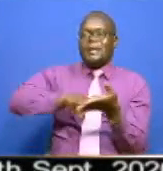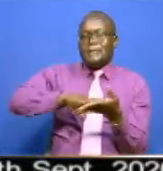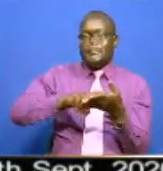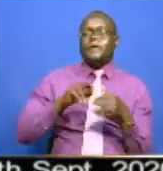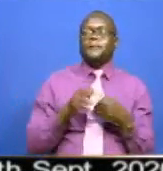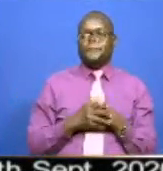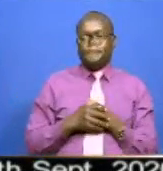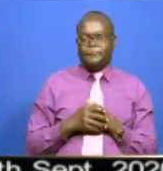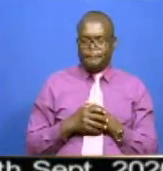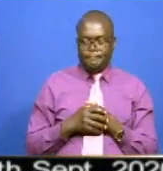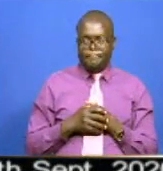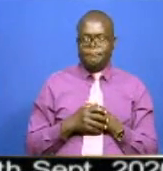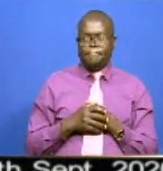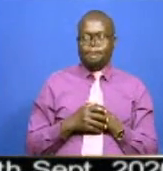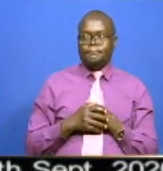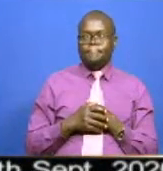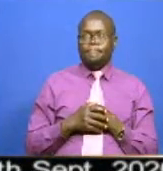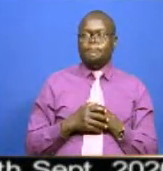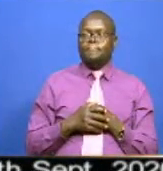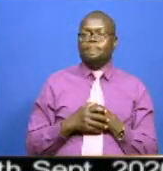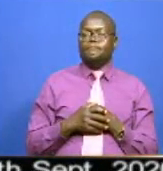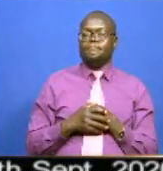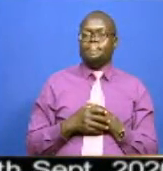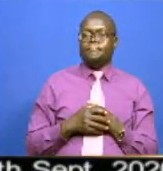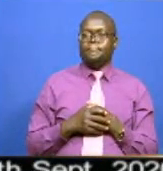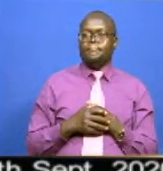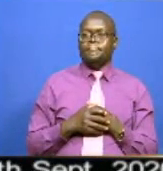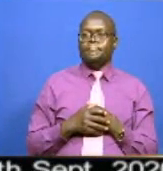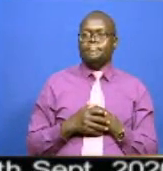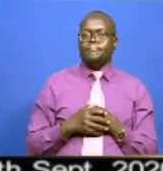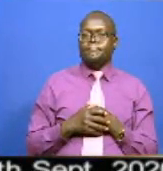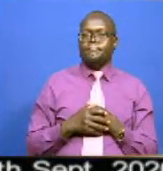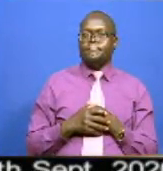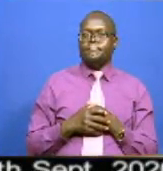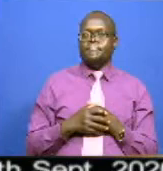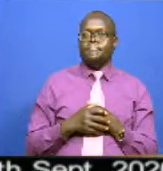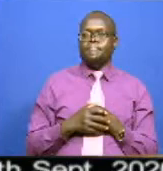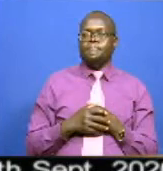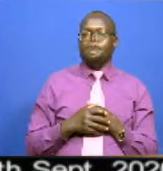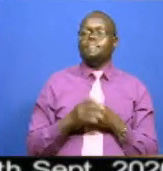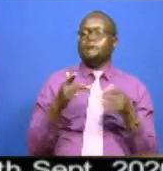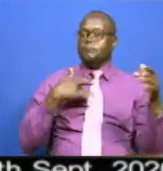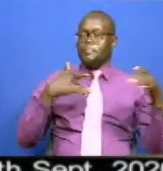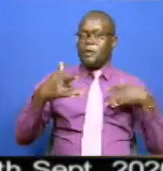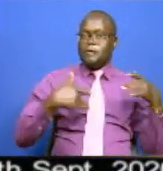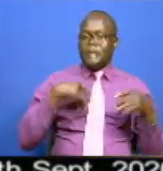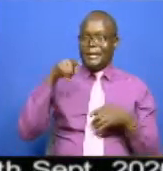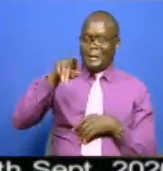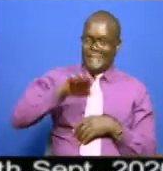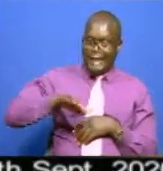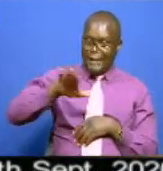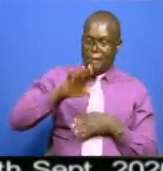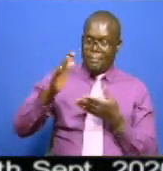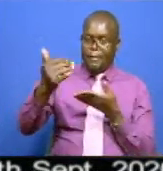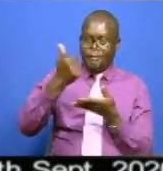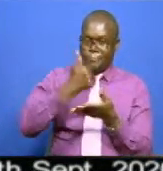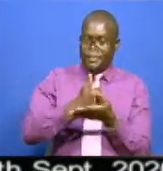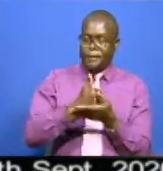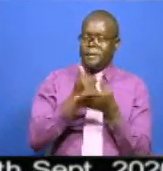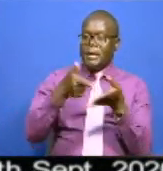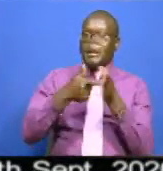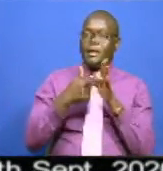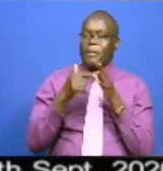Speaker, statutory provisions appertaining to these appointments